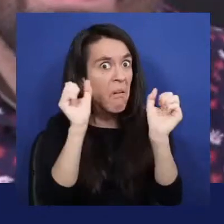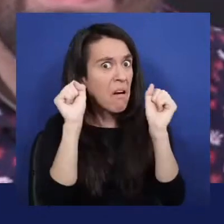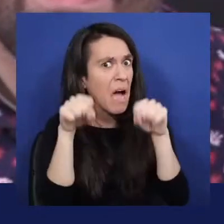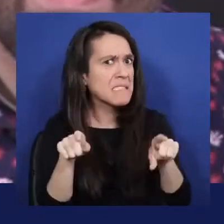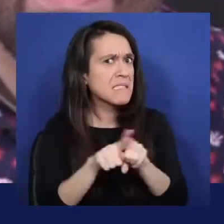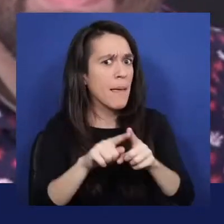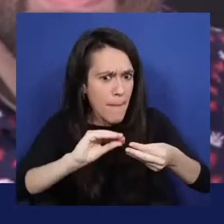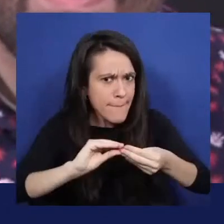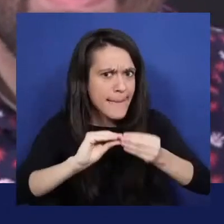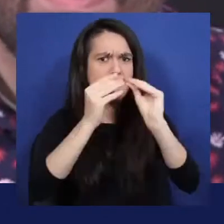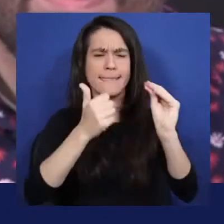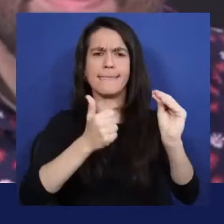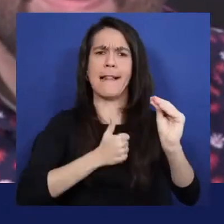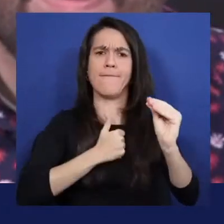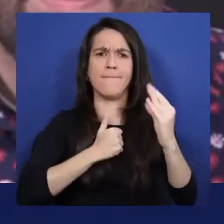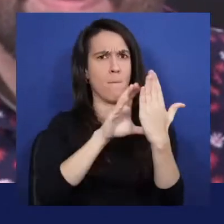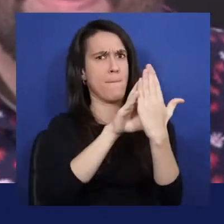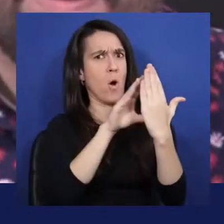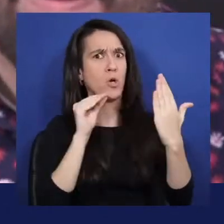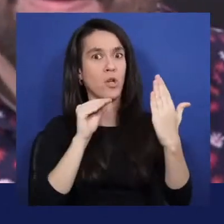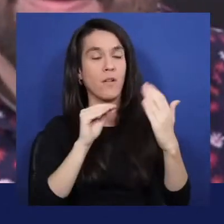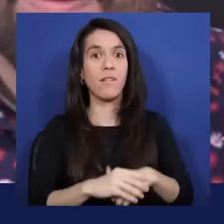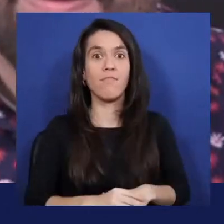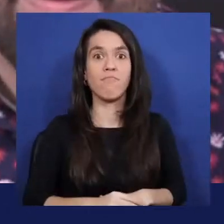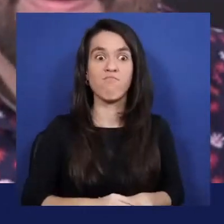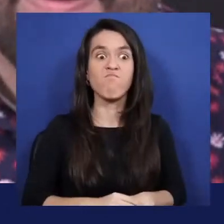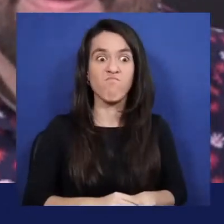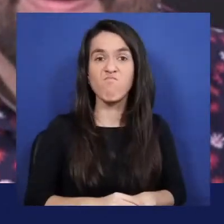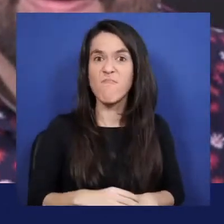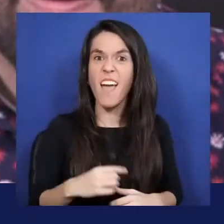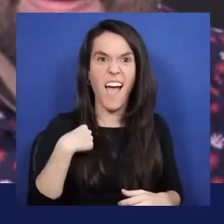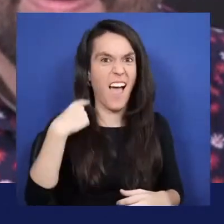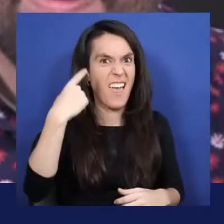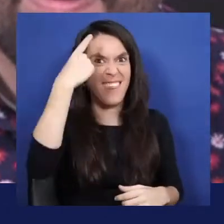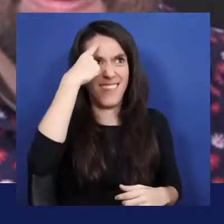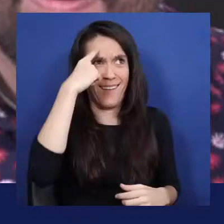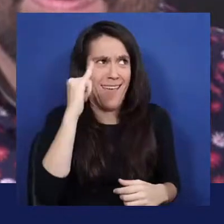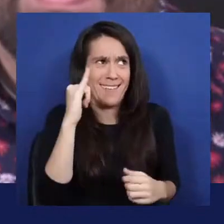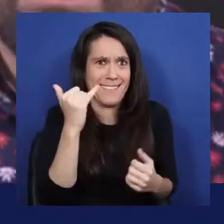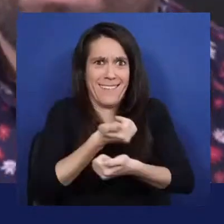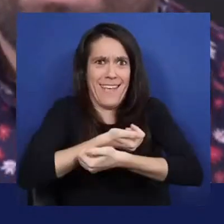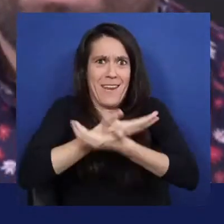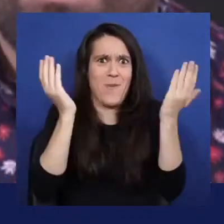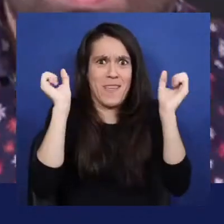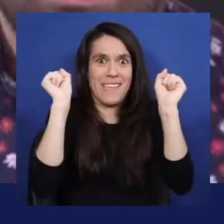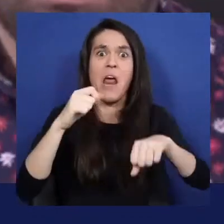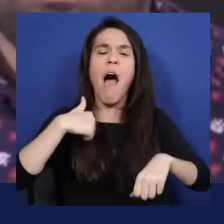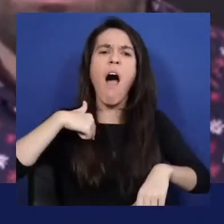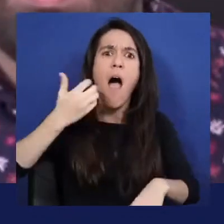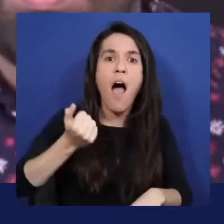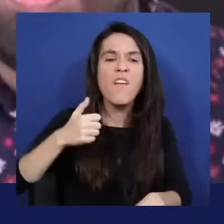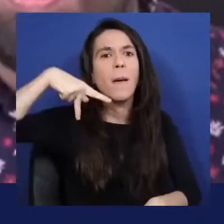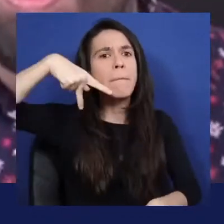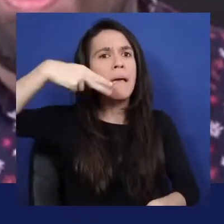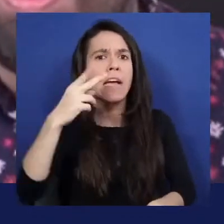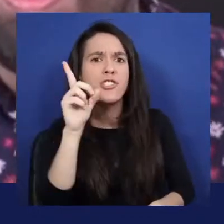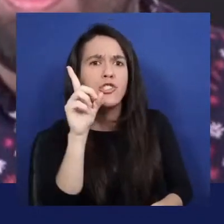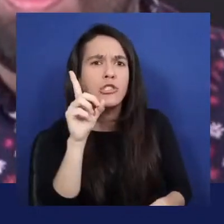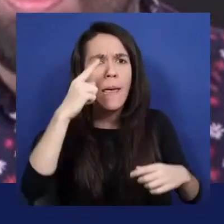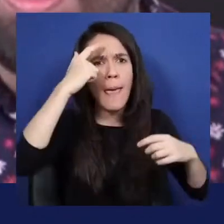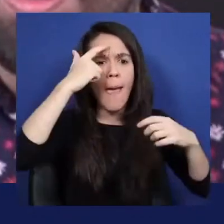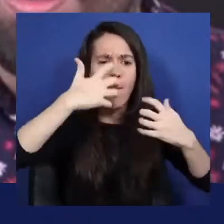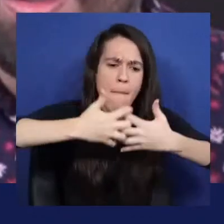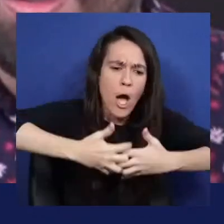I think anyone can do that. I don't have a PhD in machine learning or any specific